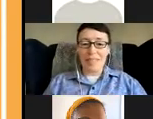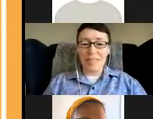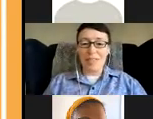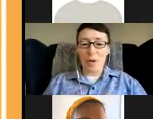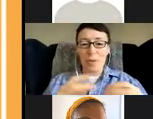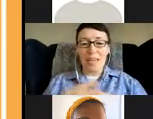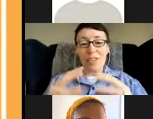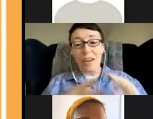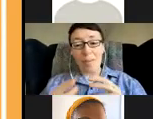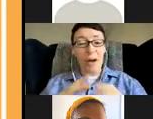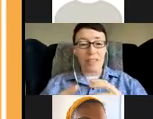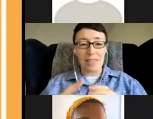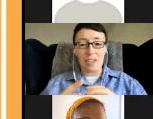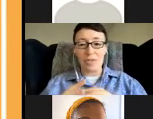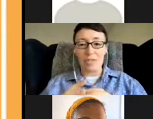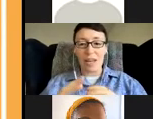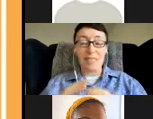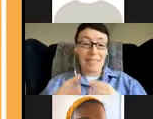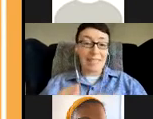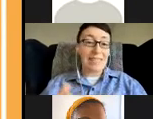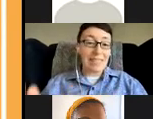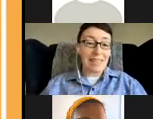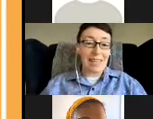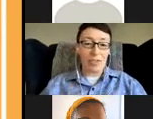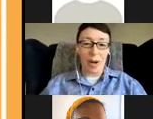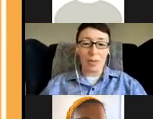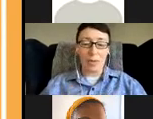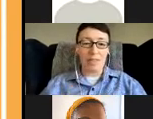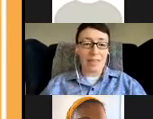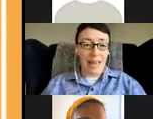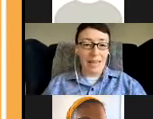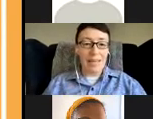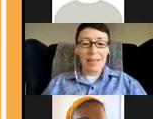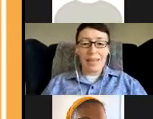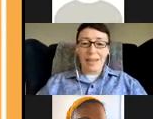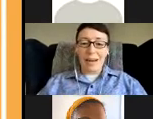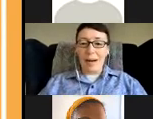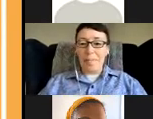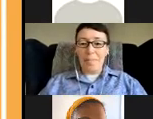amendments is where we get a lot of the policy issues that we see states grappling with today,